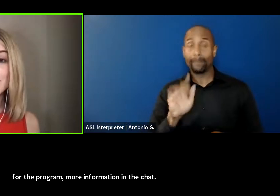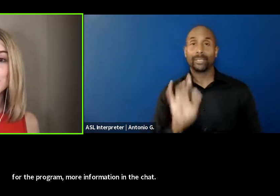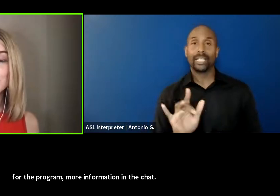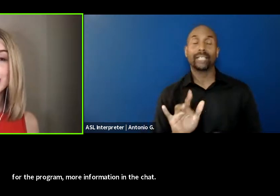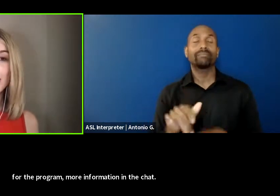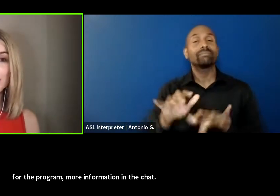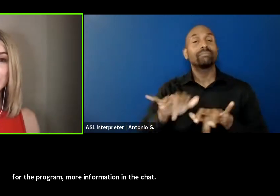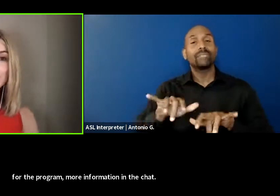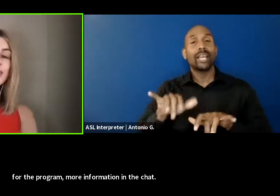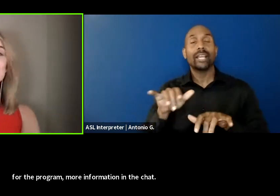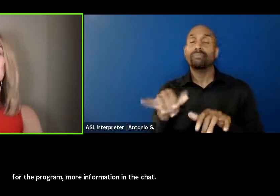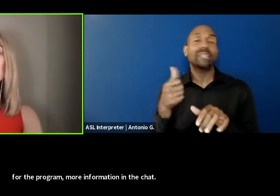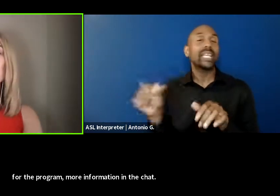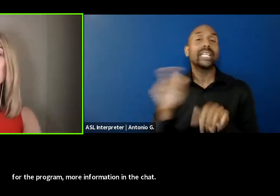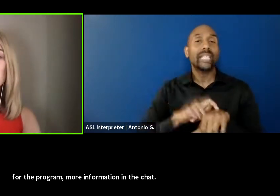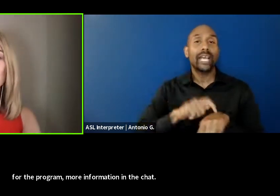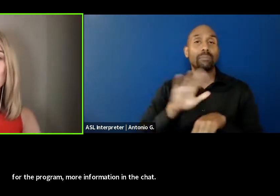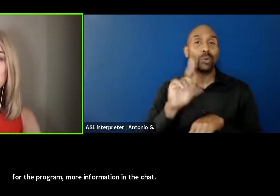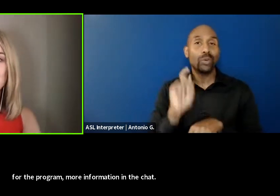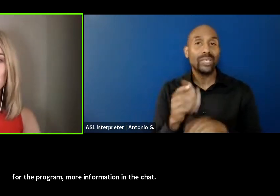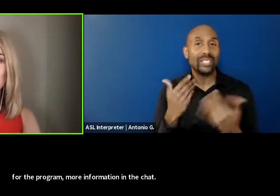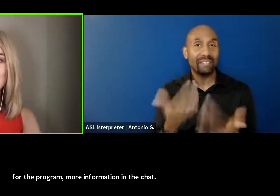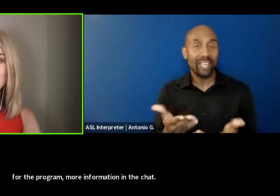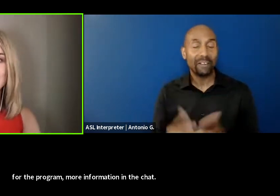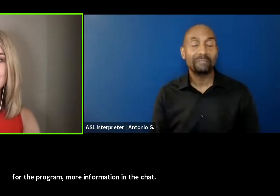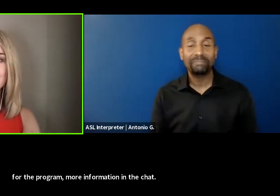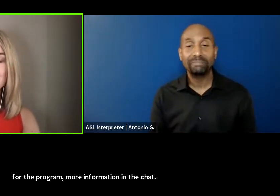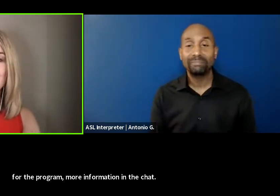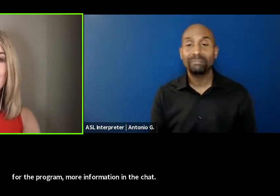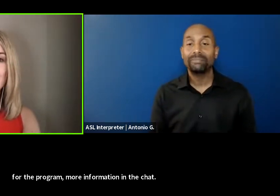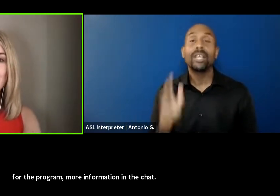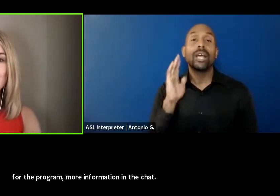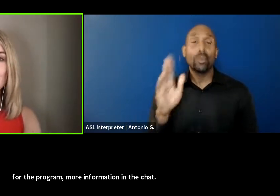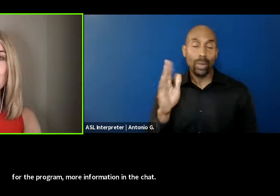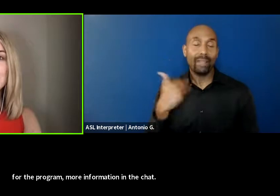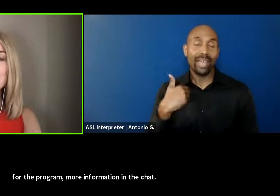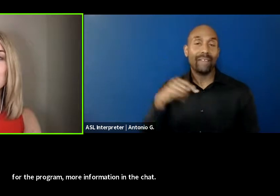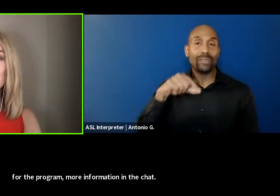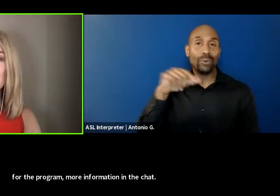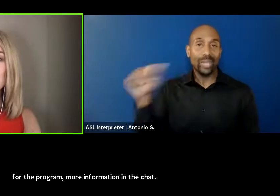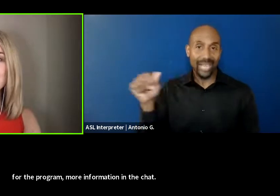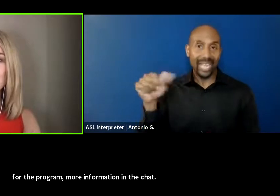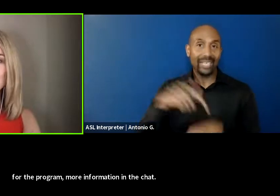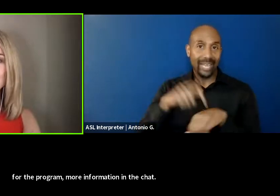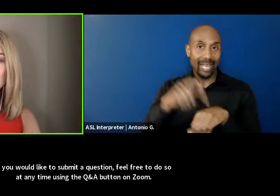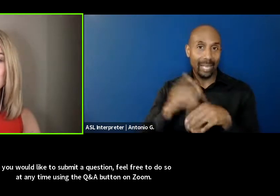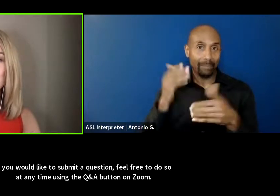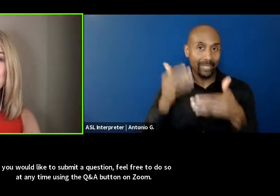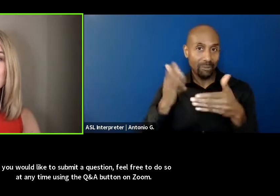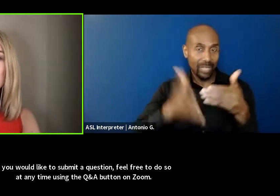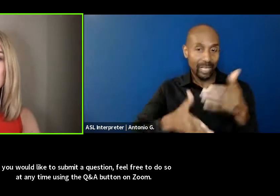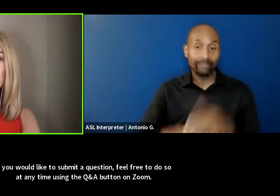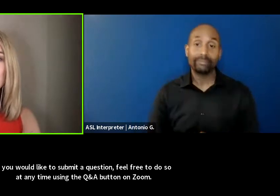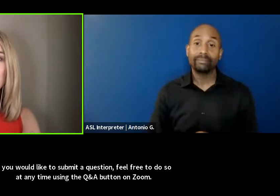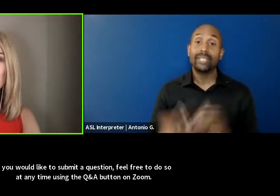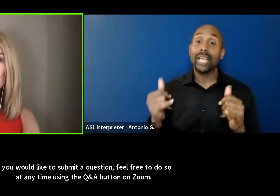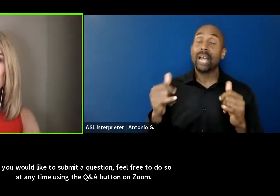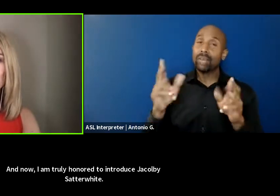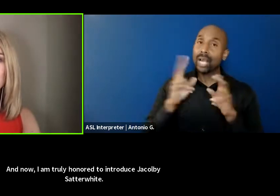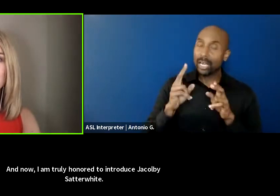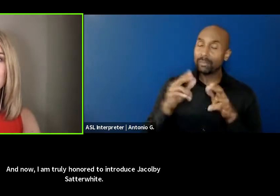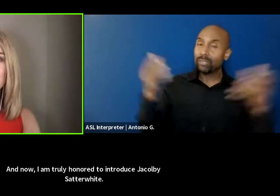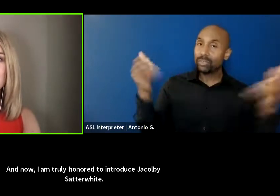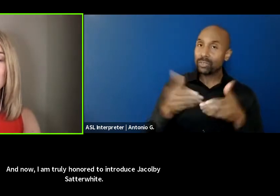And now I'm truly honored to introduce Jacolby Satterwhite. Jacolby is a Brooklyn-based artist who creates epic